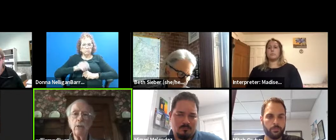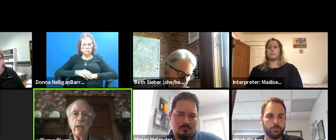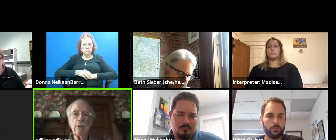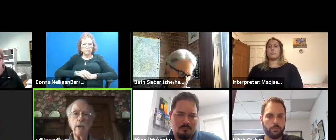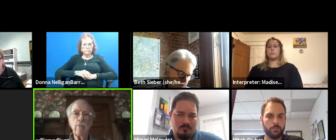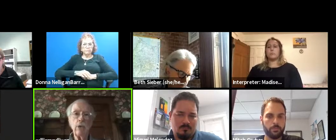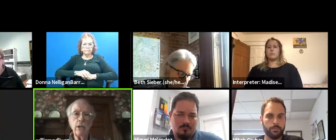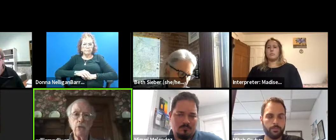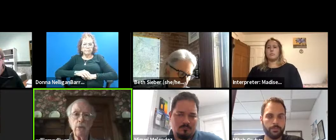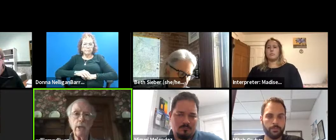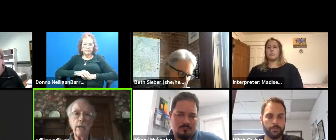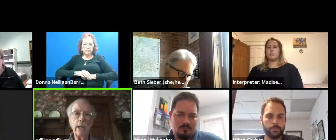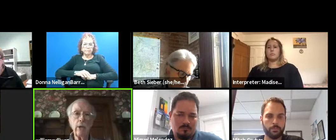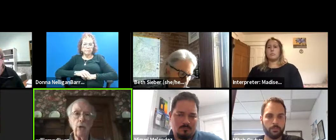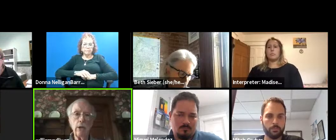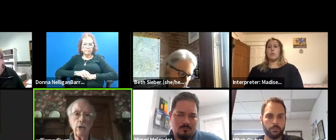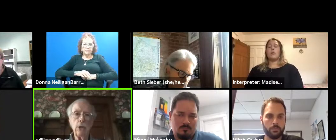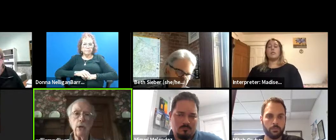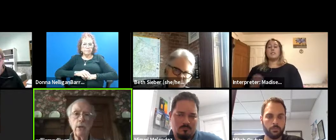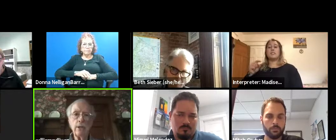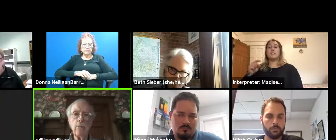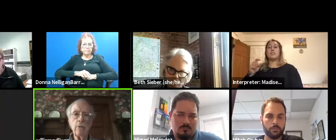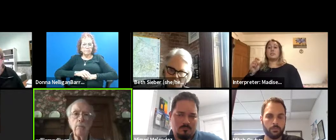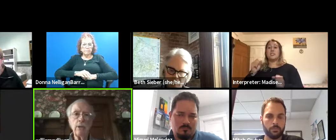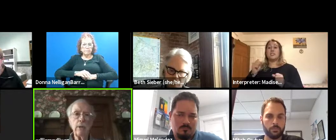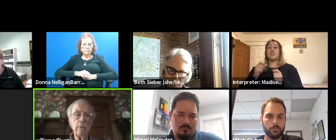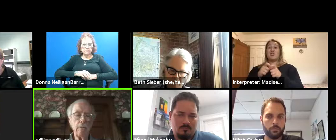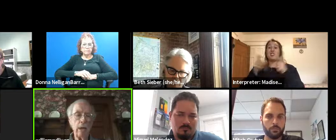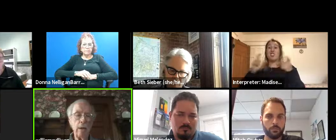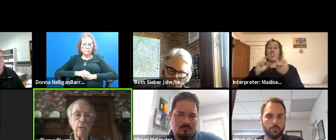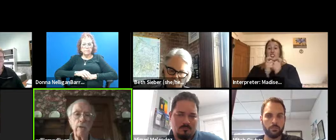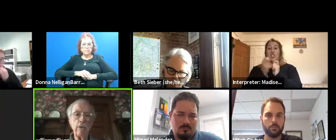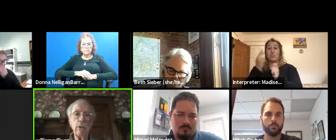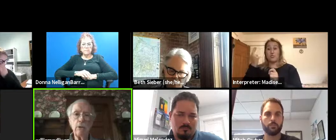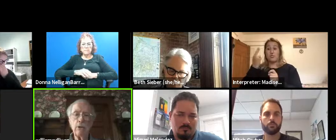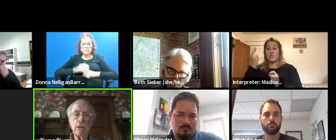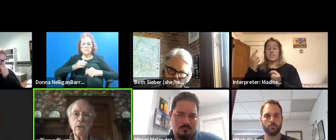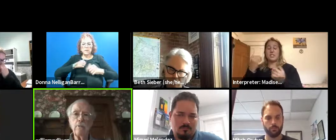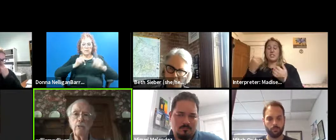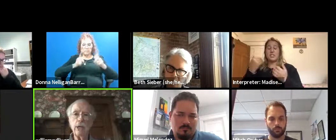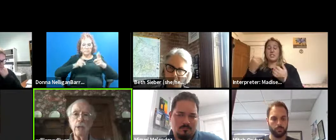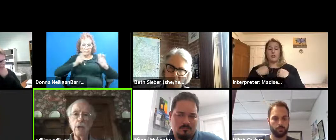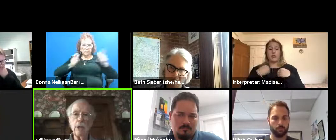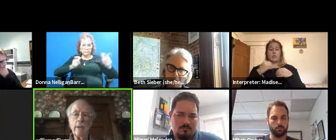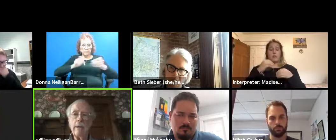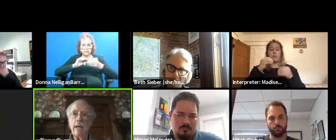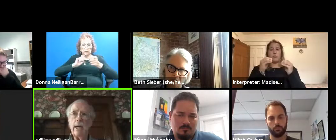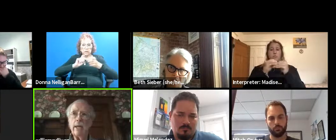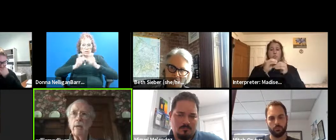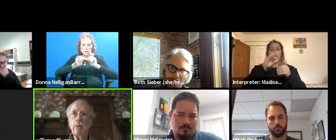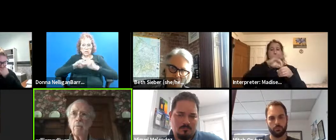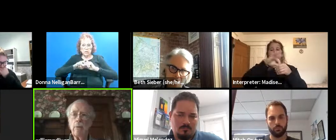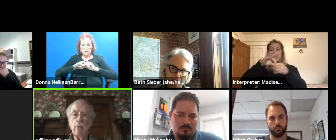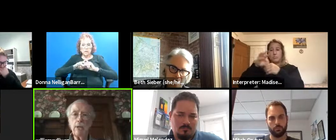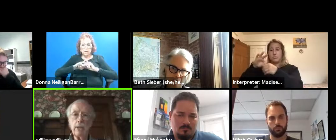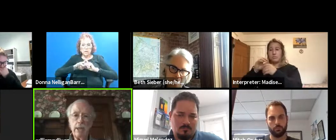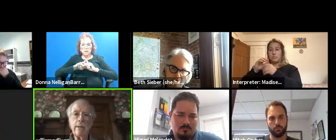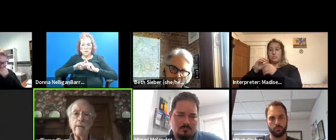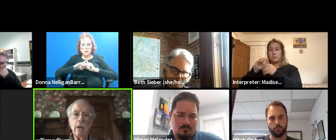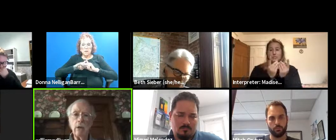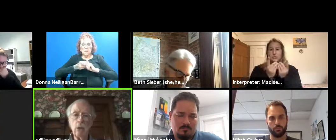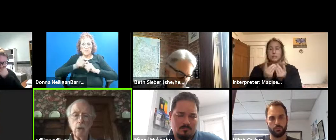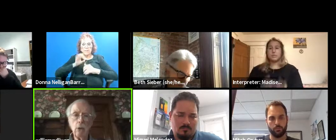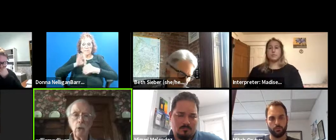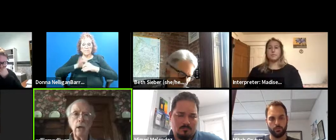change because now you'd have more district than at large. That would be, I believe, viewed as a substantive change, and that would probably